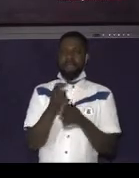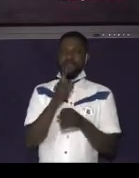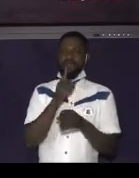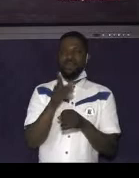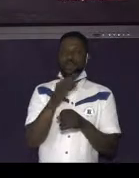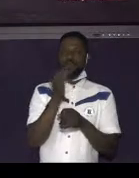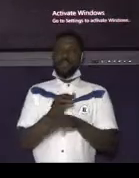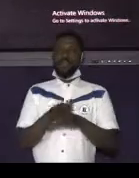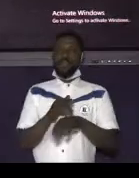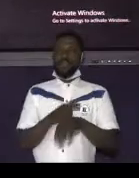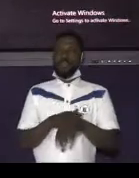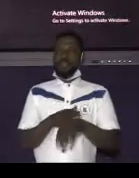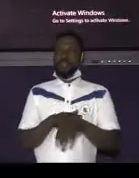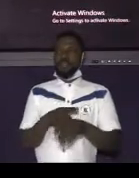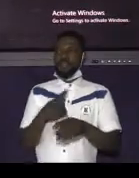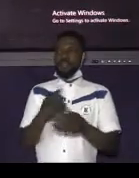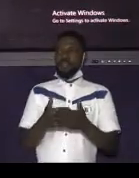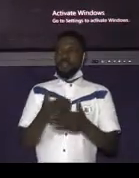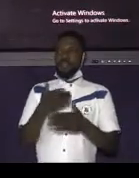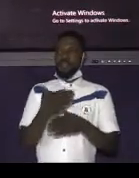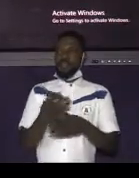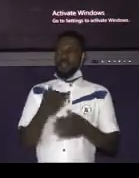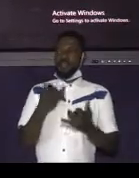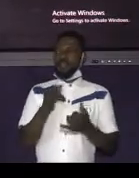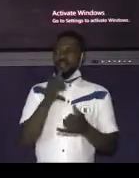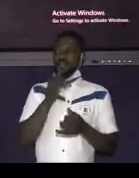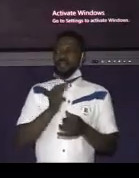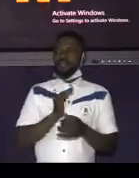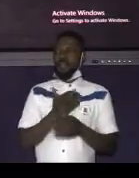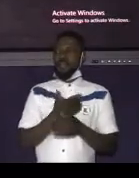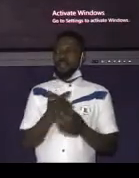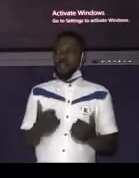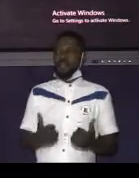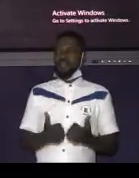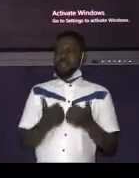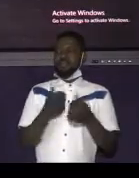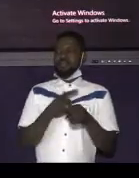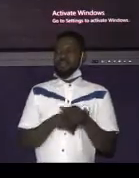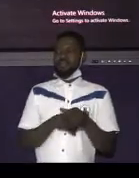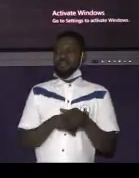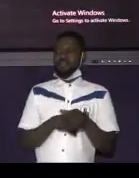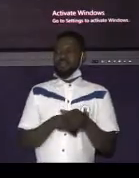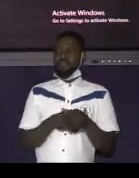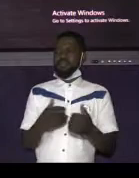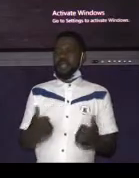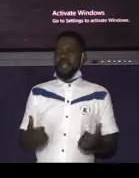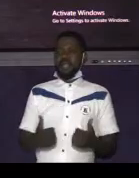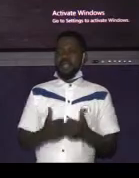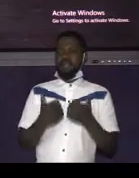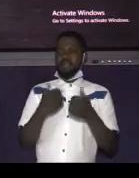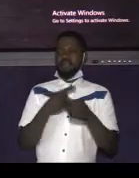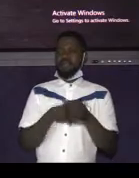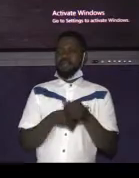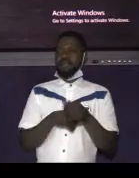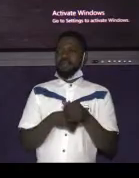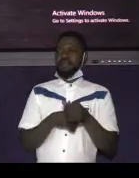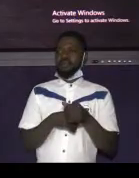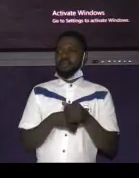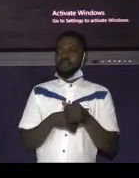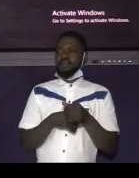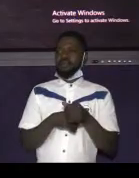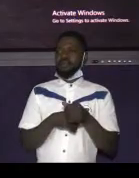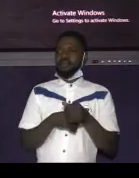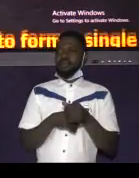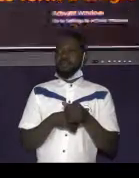your homework. The next thing now is our game time. Game time.